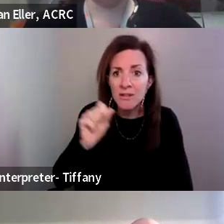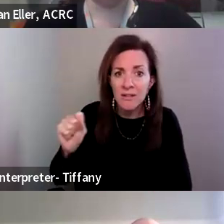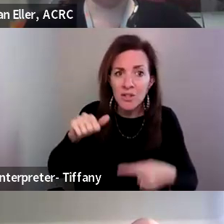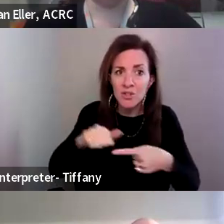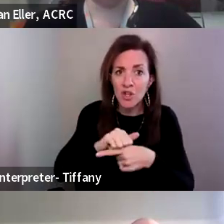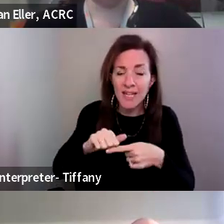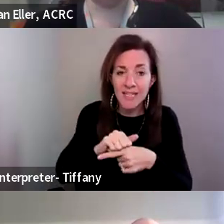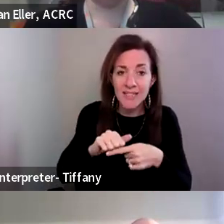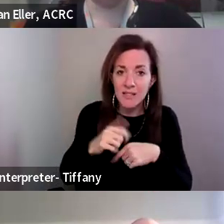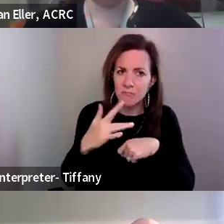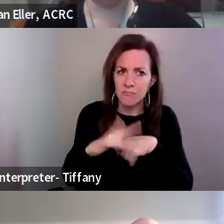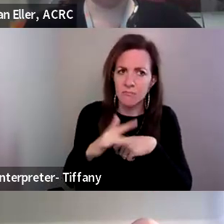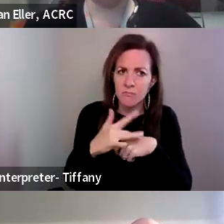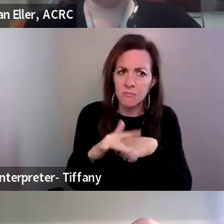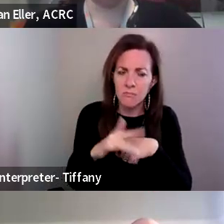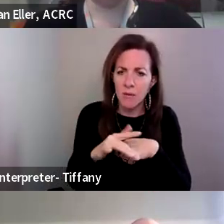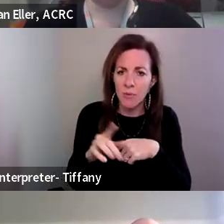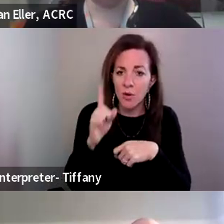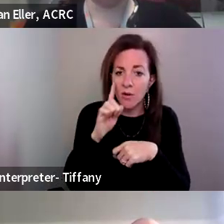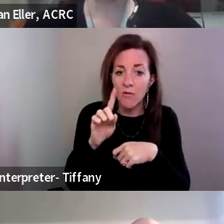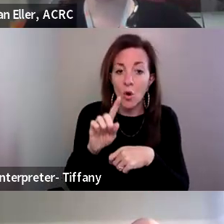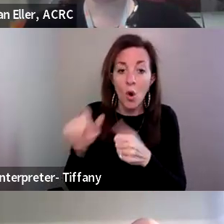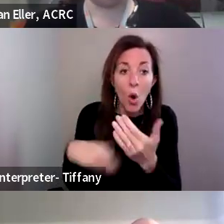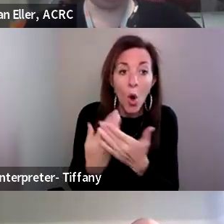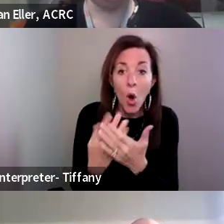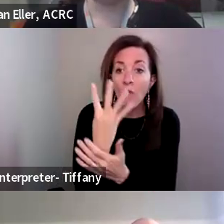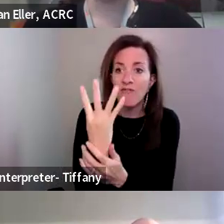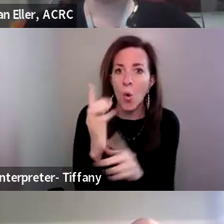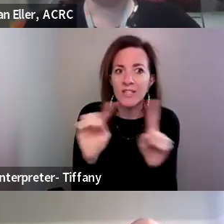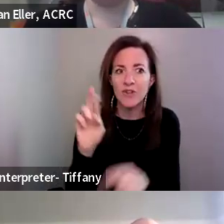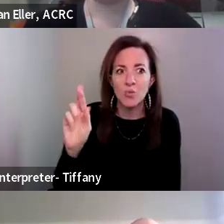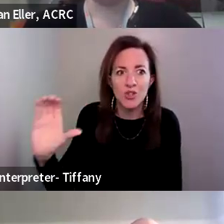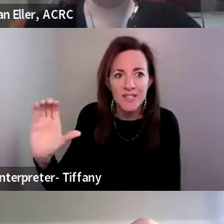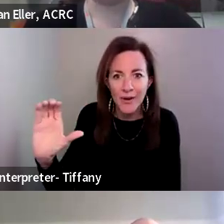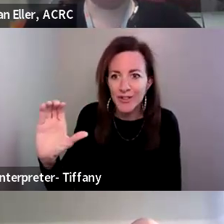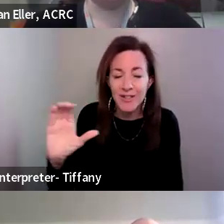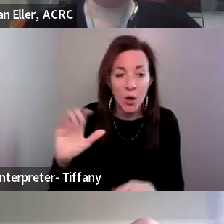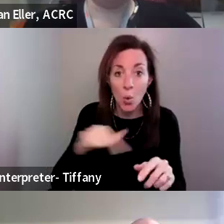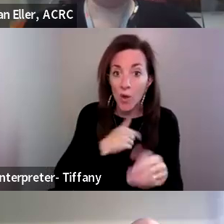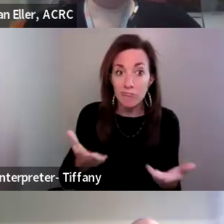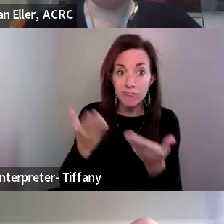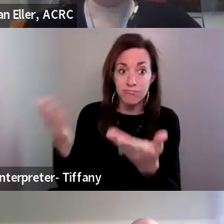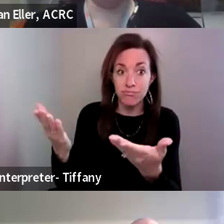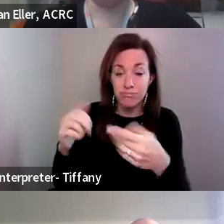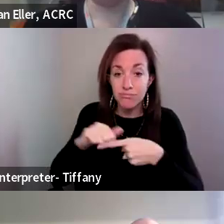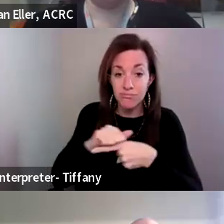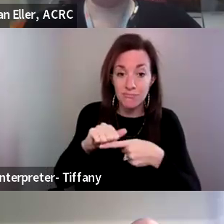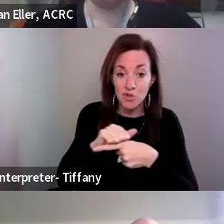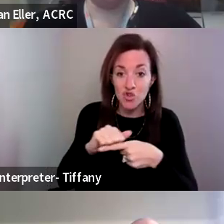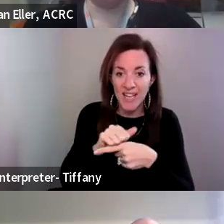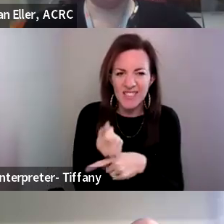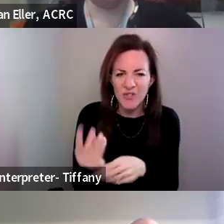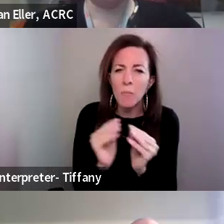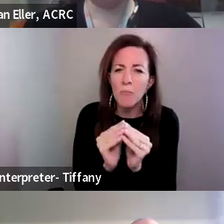trainings will be available to all 4 different regional centers. That way we offered those trainings a